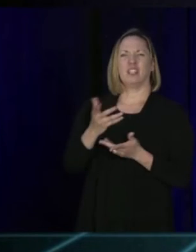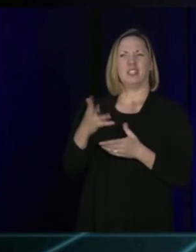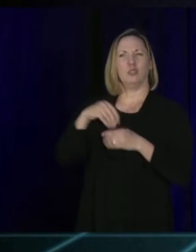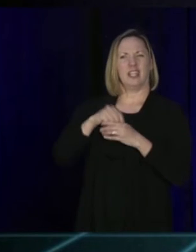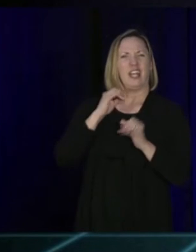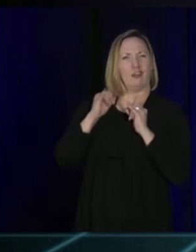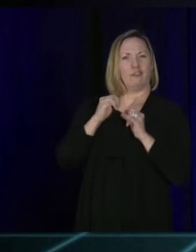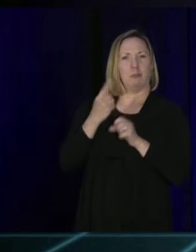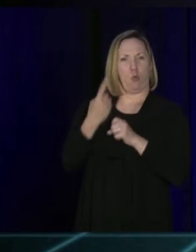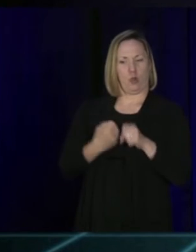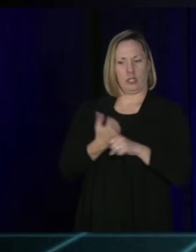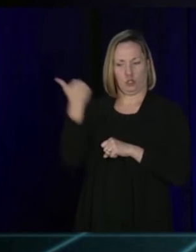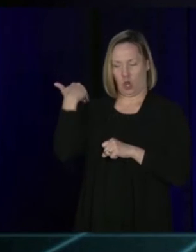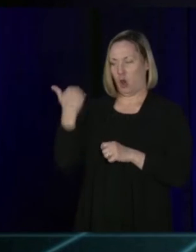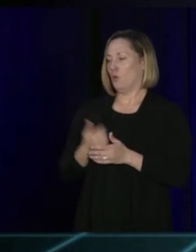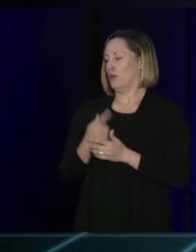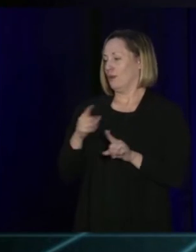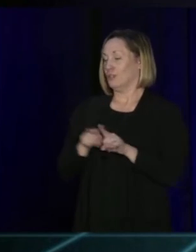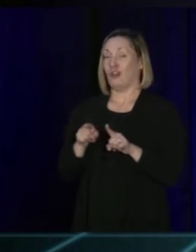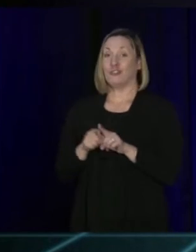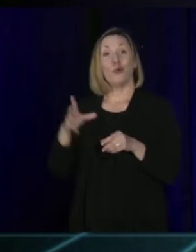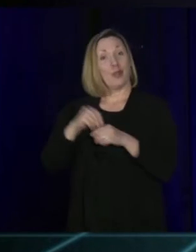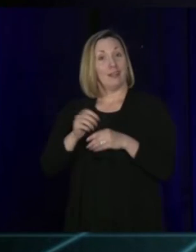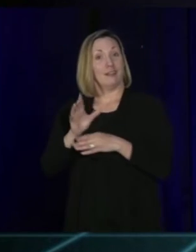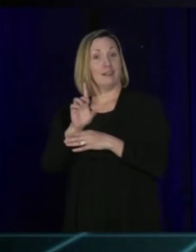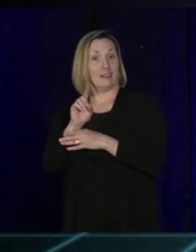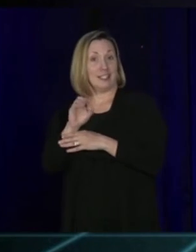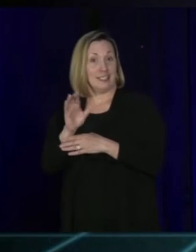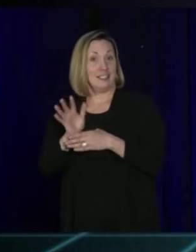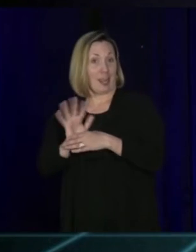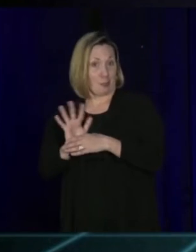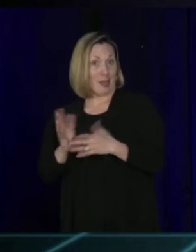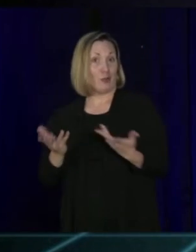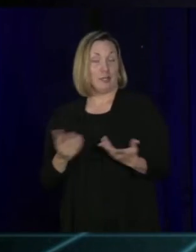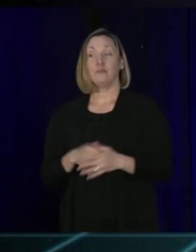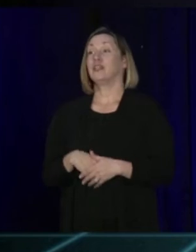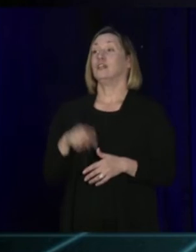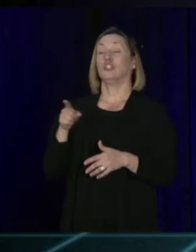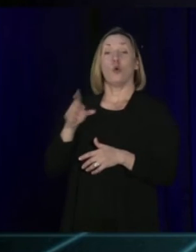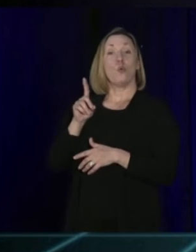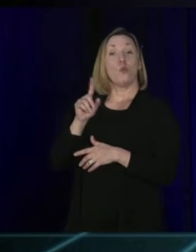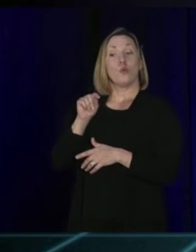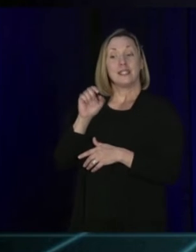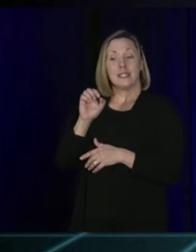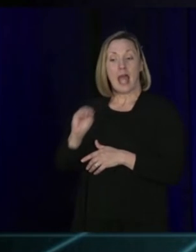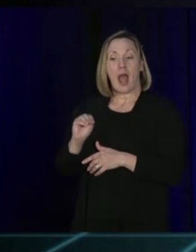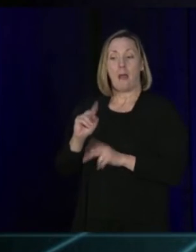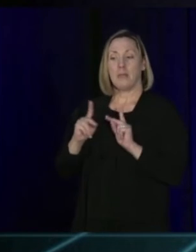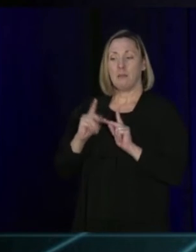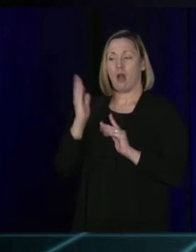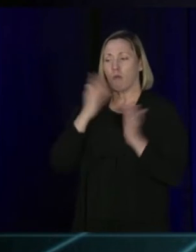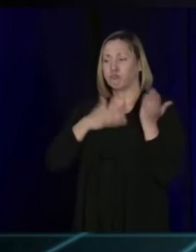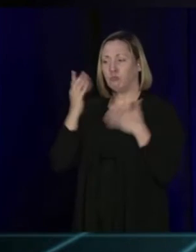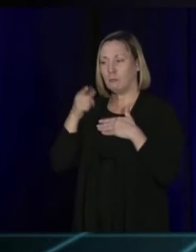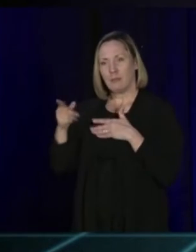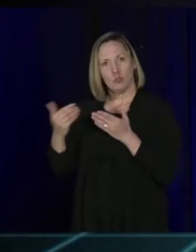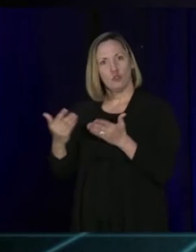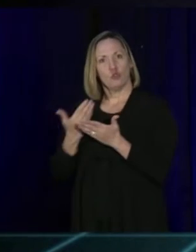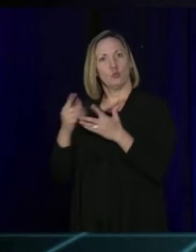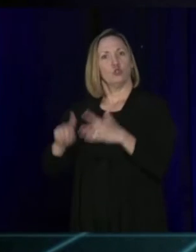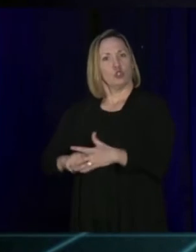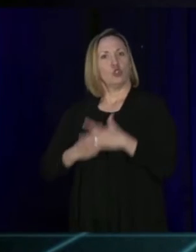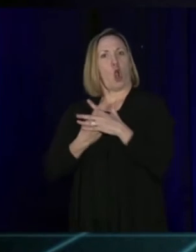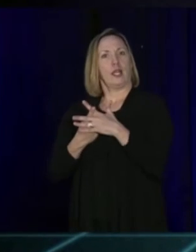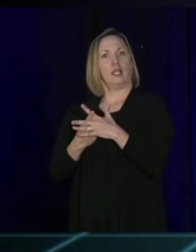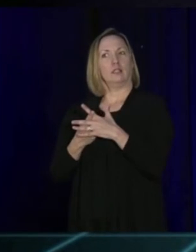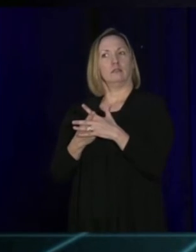in the react.js documentary. And what Tom did is he found folks who were overlooked, folks who were up and coming in the scene, who were